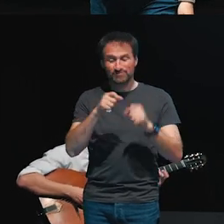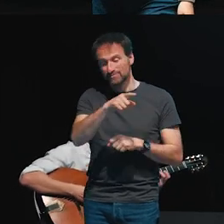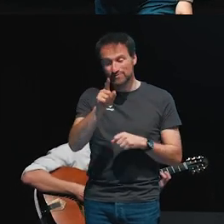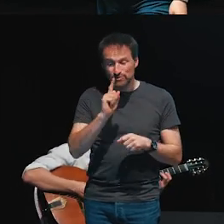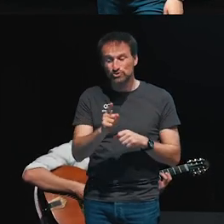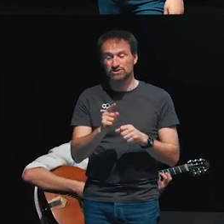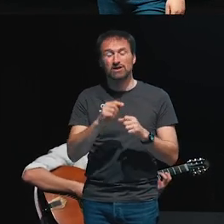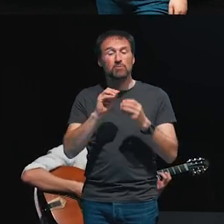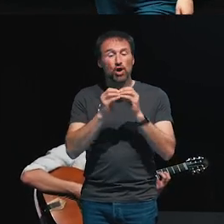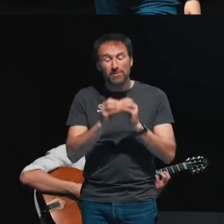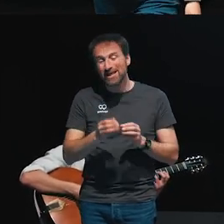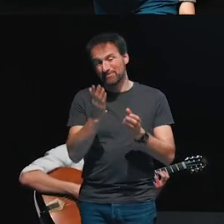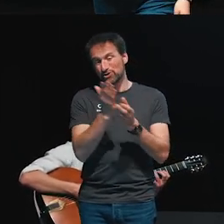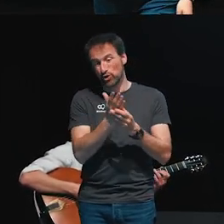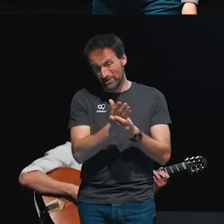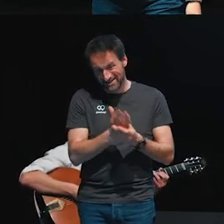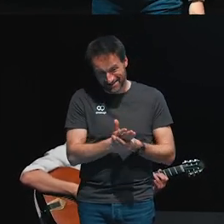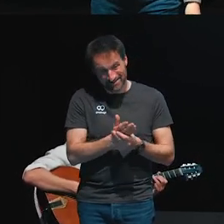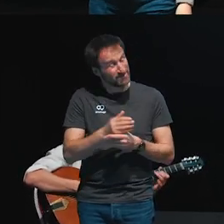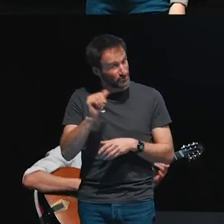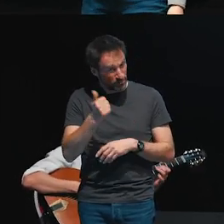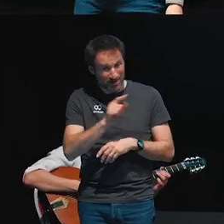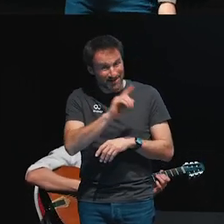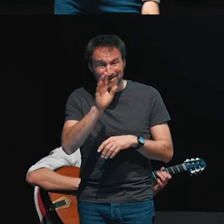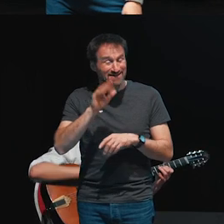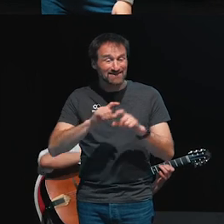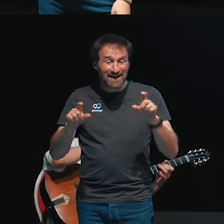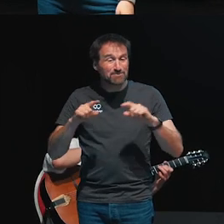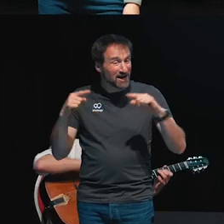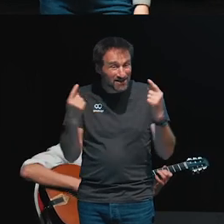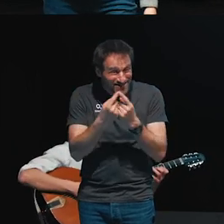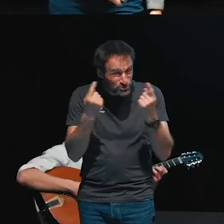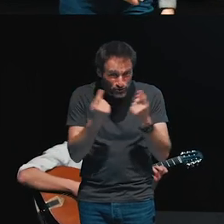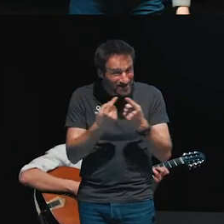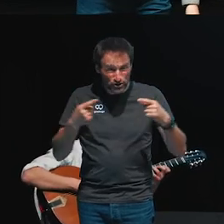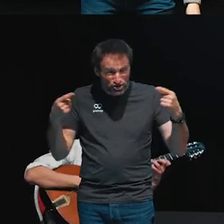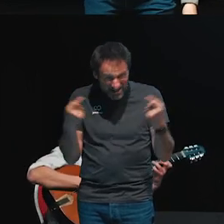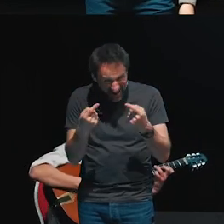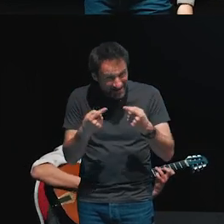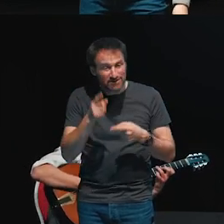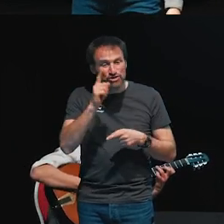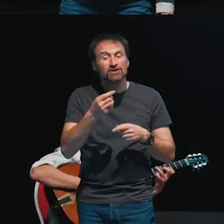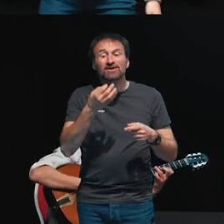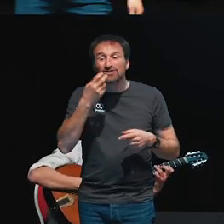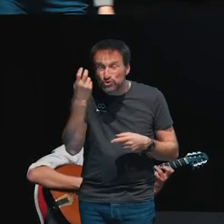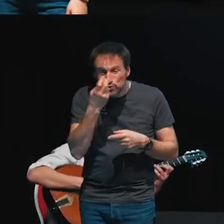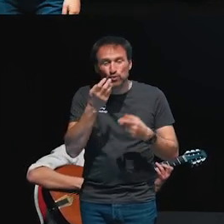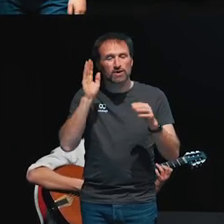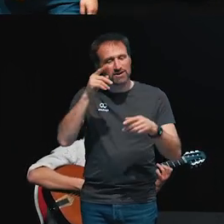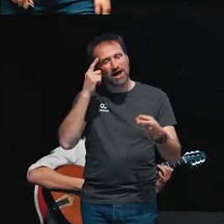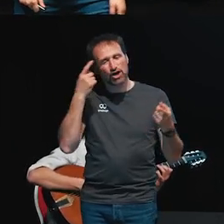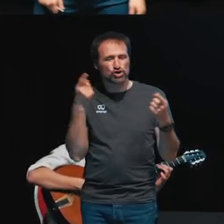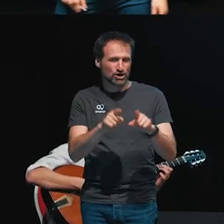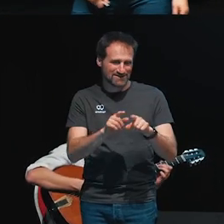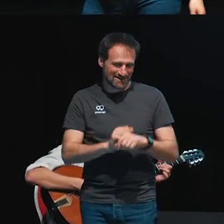problems. Again, this is not about fight. This is about coming to consensus. So describe the problem before getting jumped into